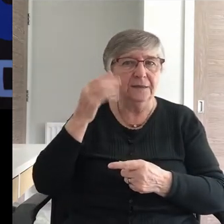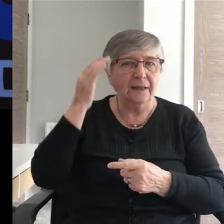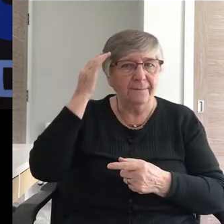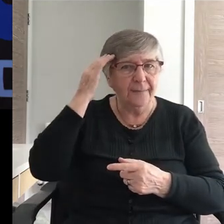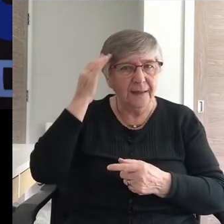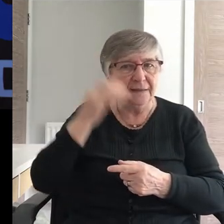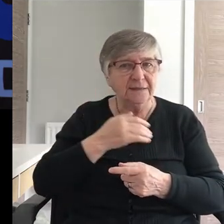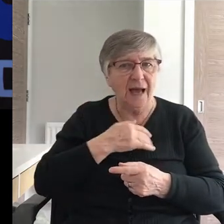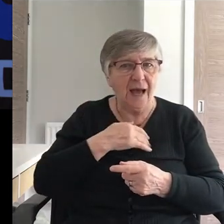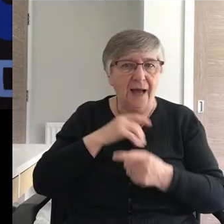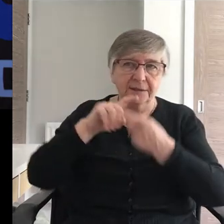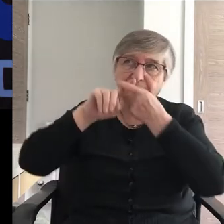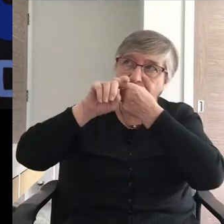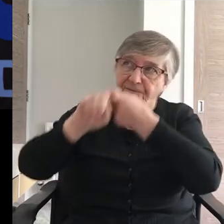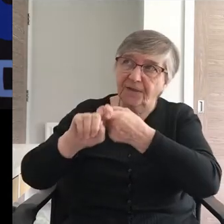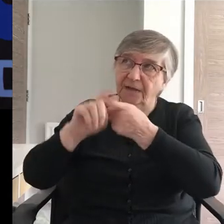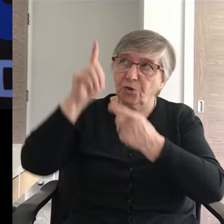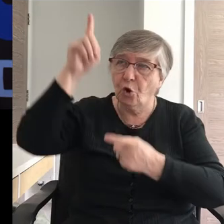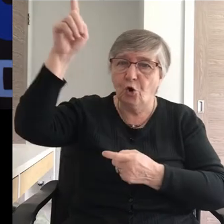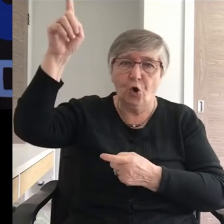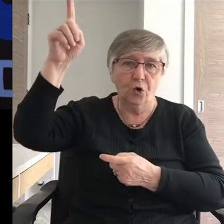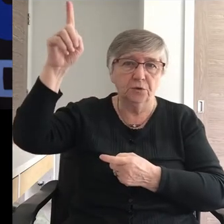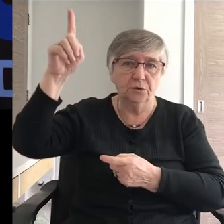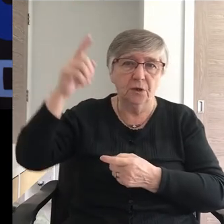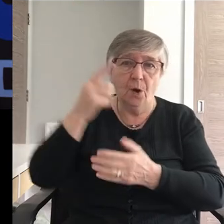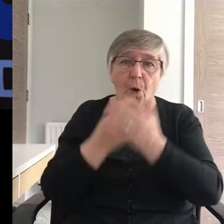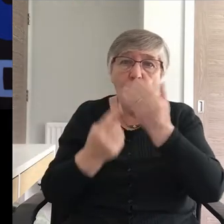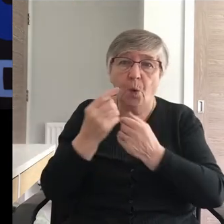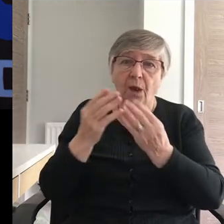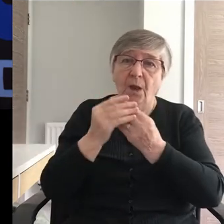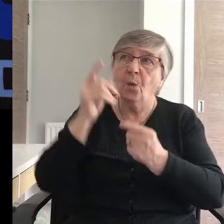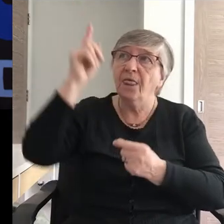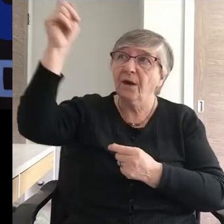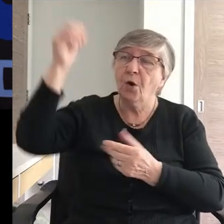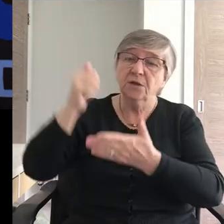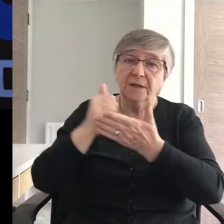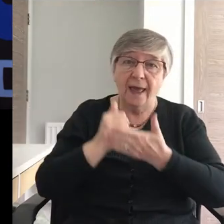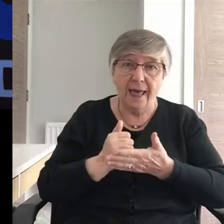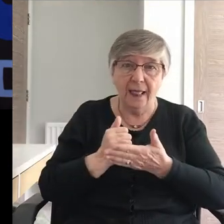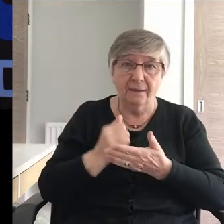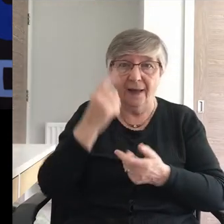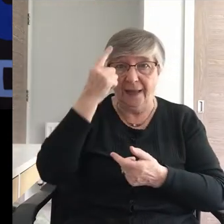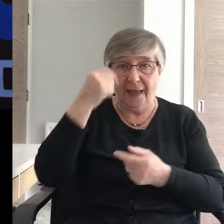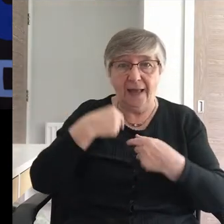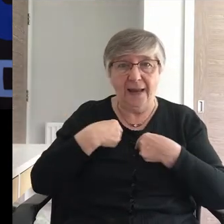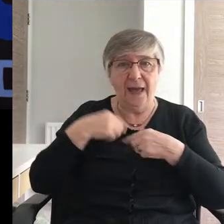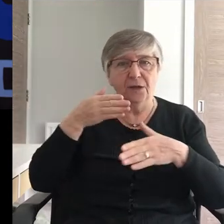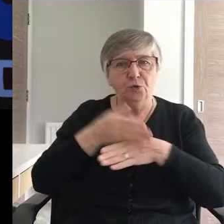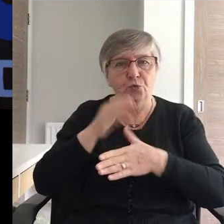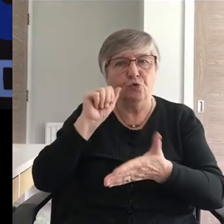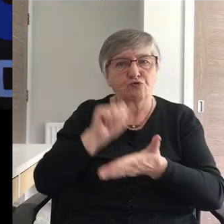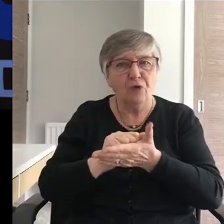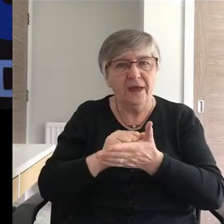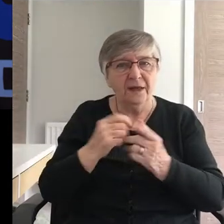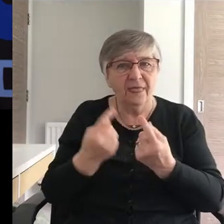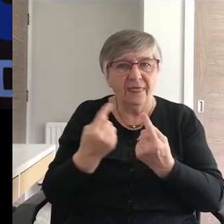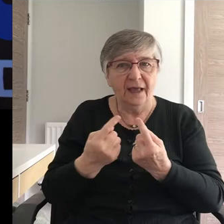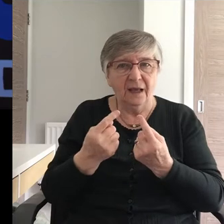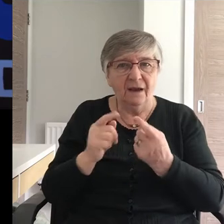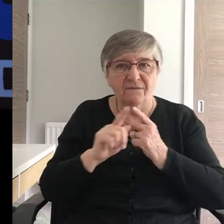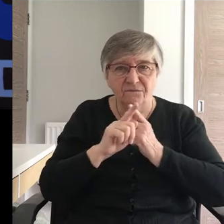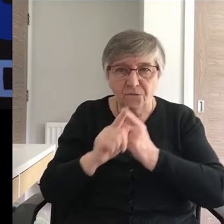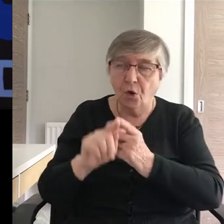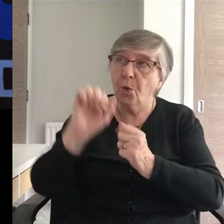hearts fixed on him, because only with God's help and strength will we get it right, to keep following his